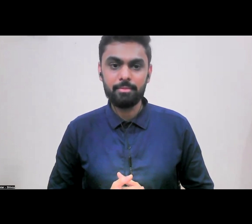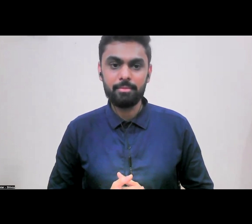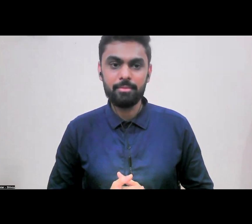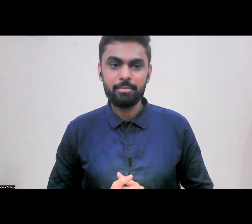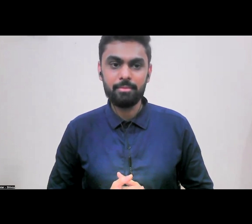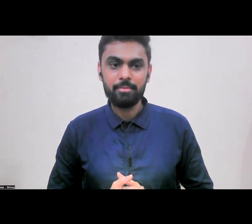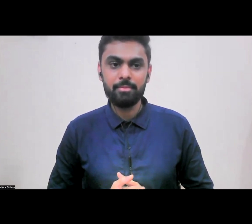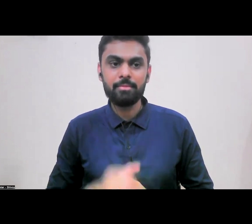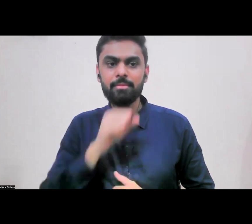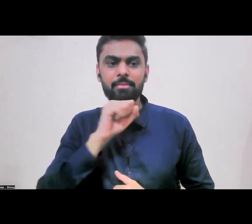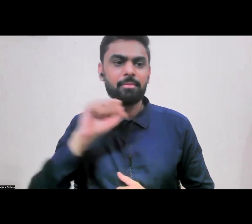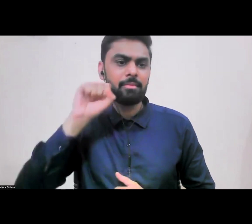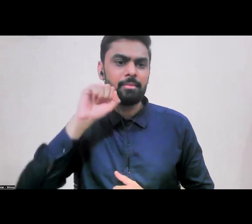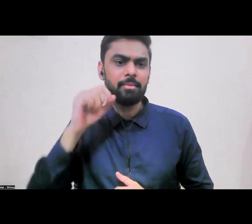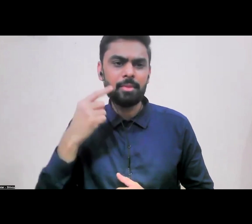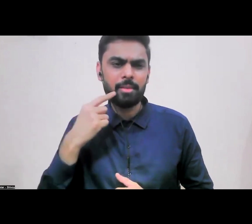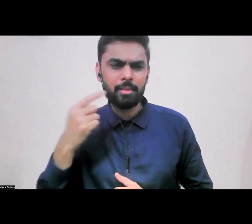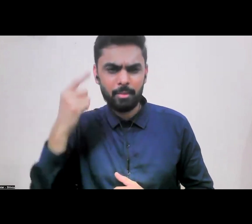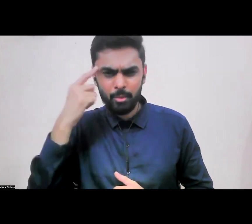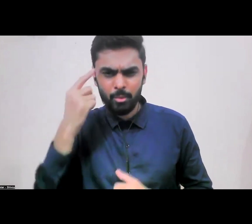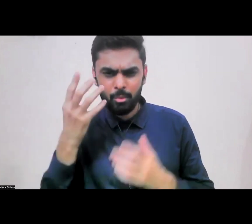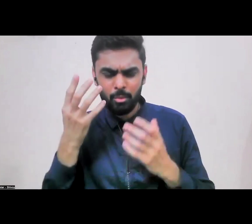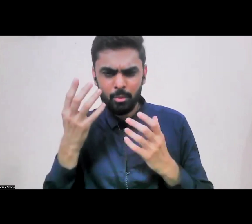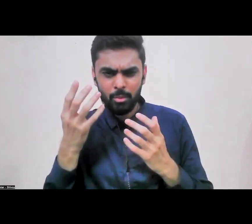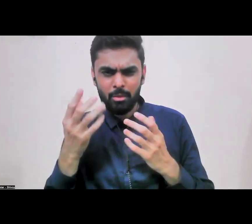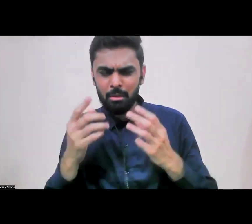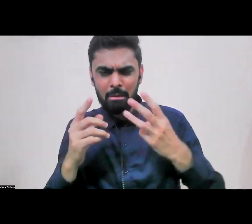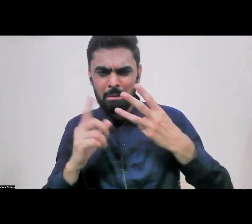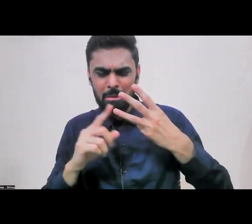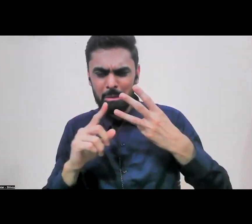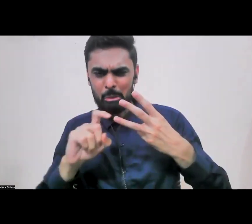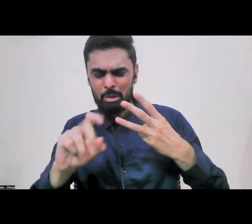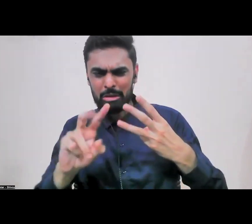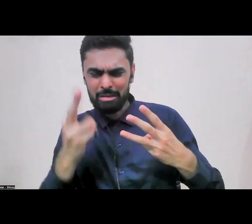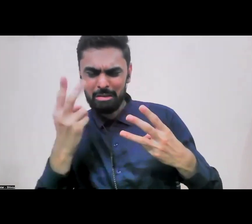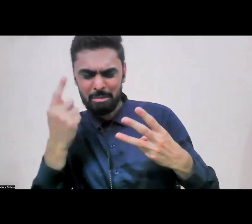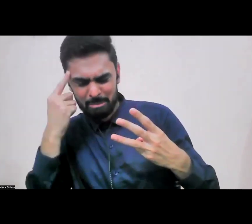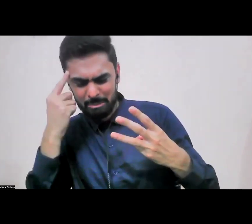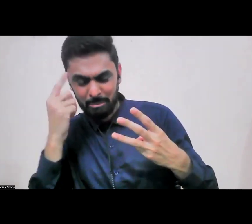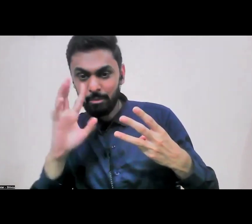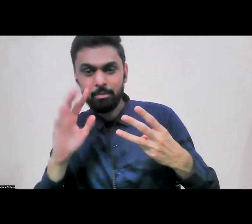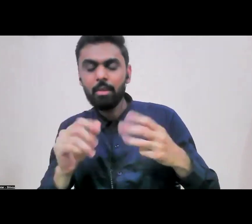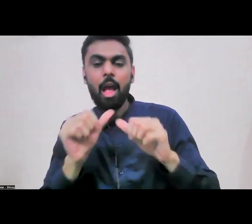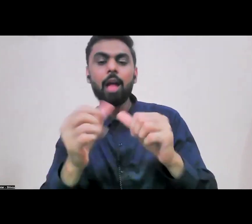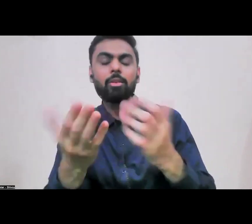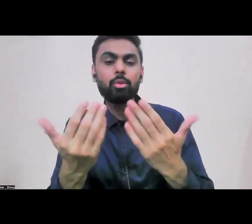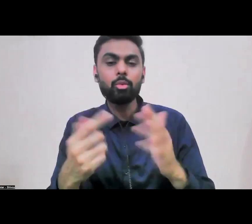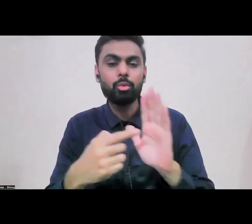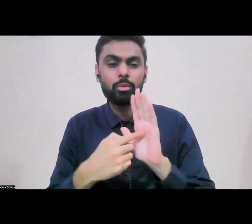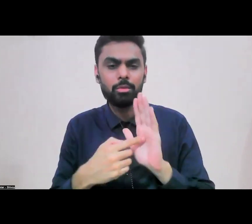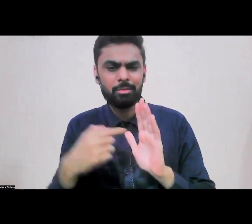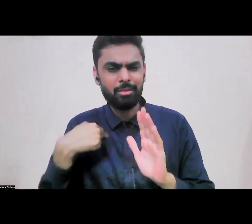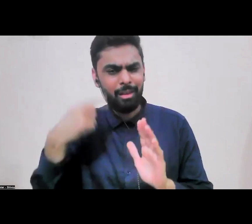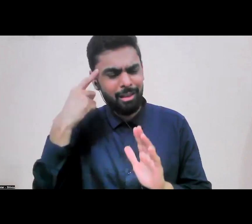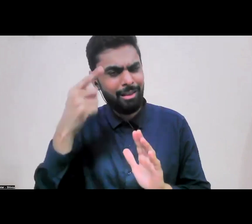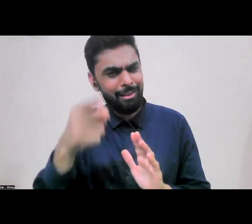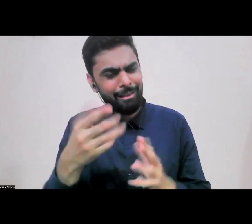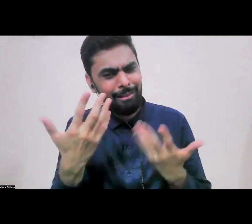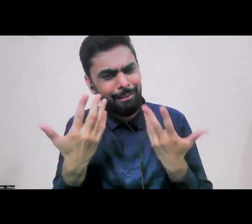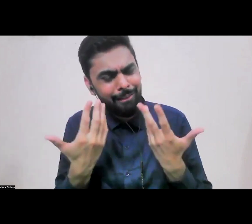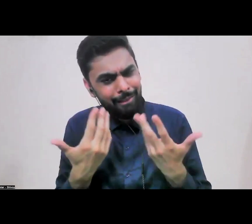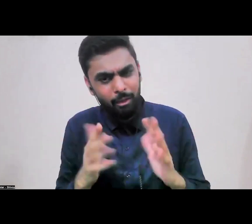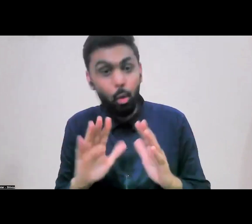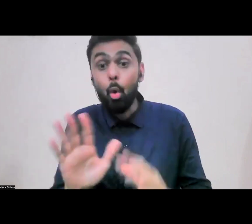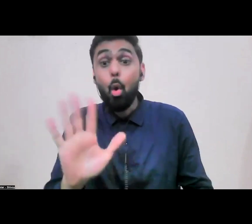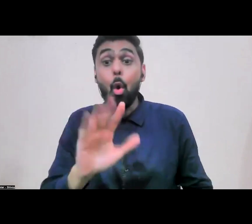I think, no, I actually was expecting some other question, frankly. So anyway, just show me the answer for this. I think we already had that before, I felt. Oh,